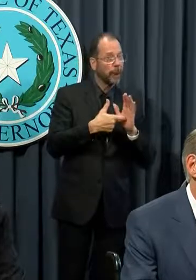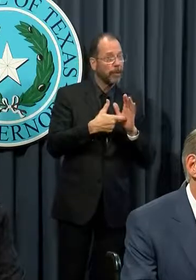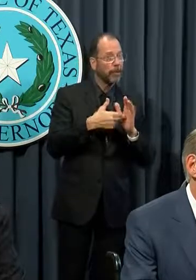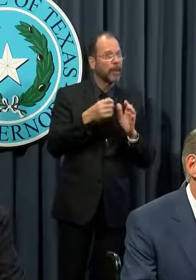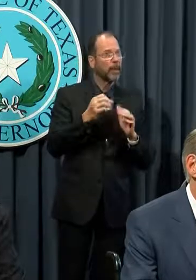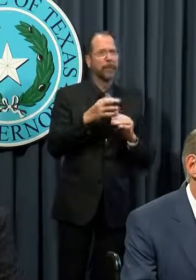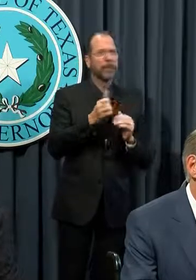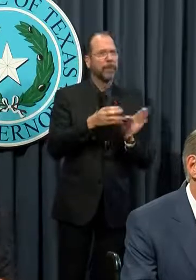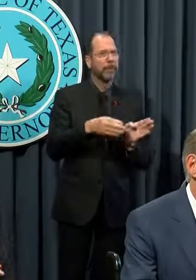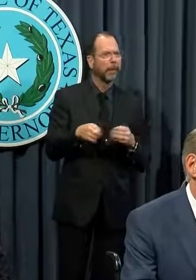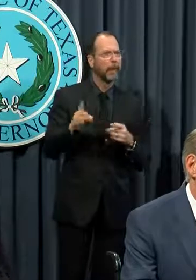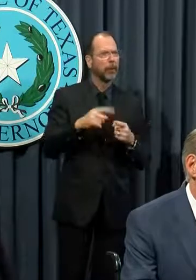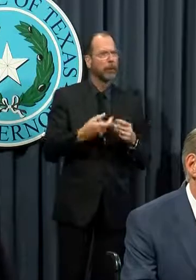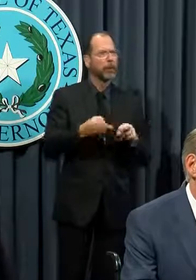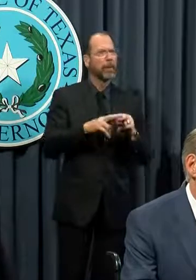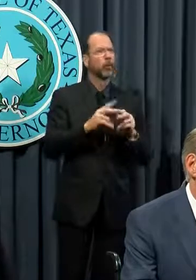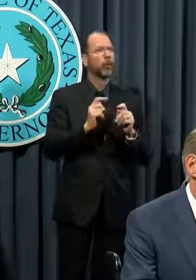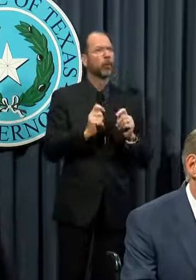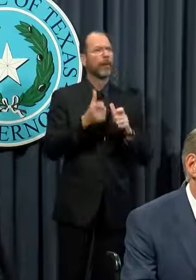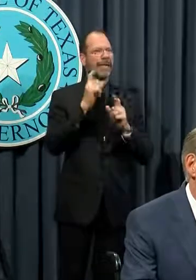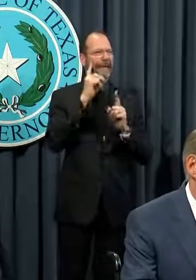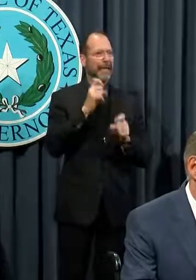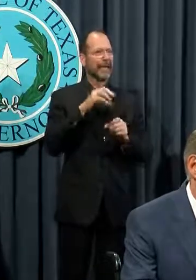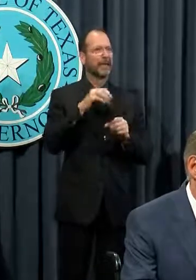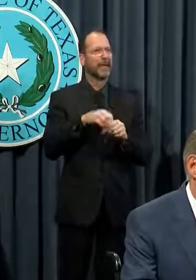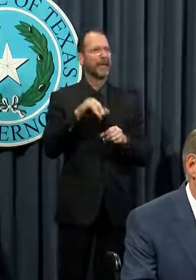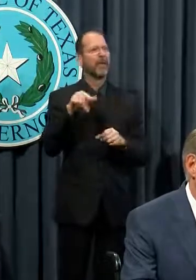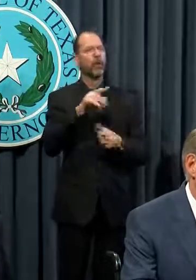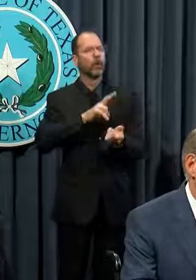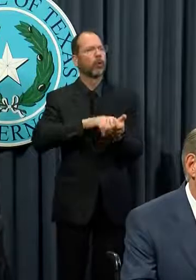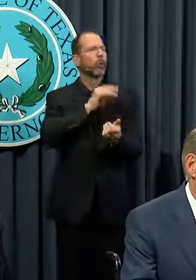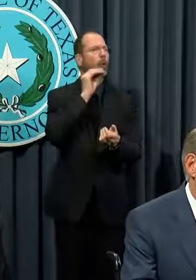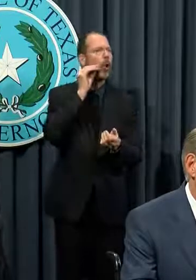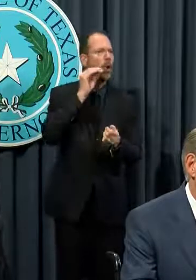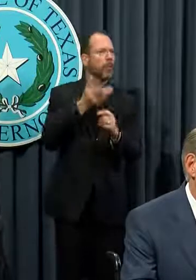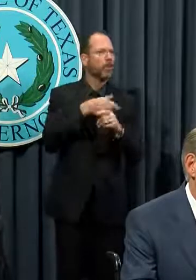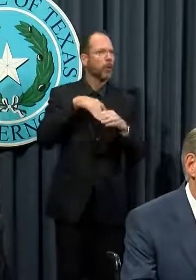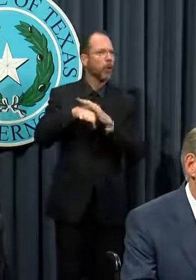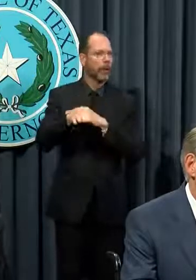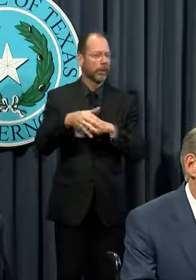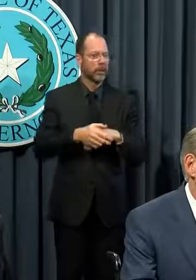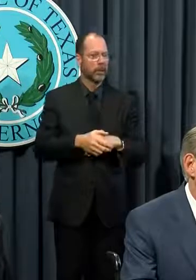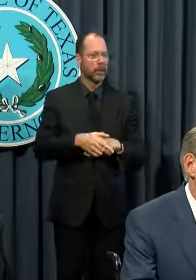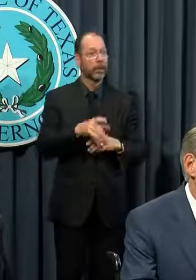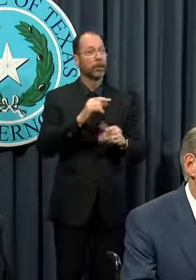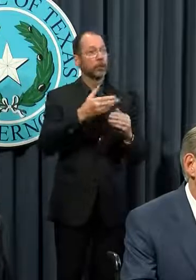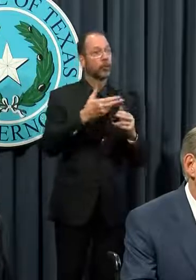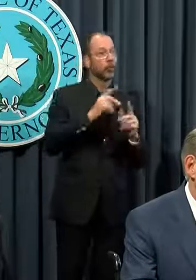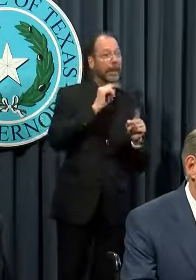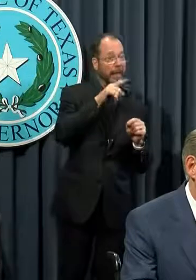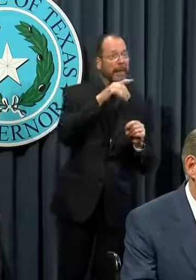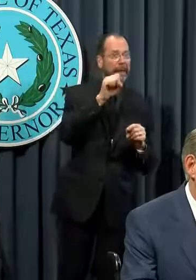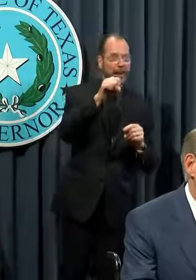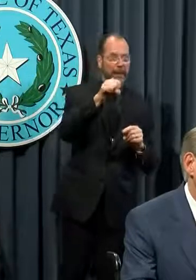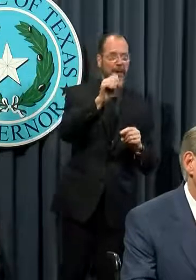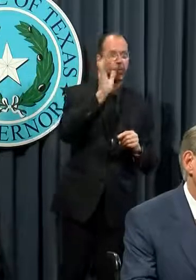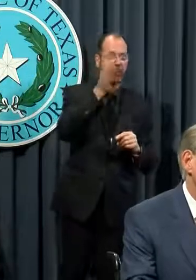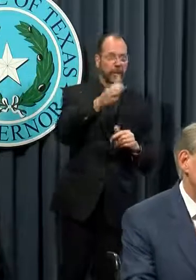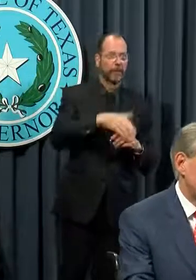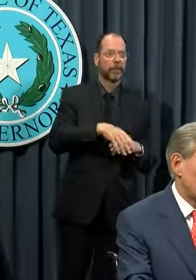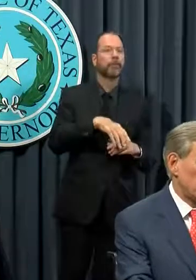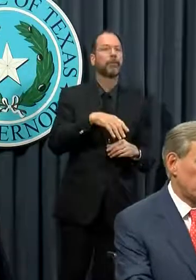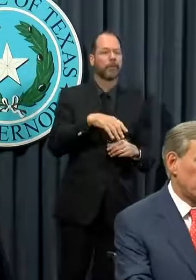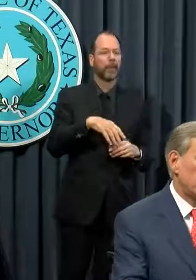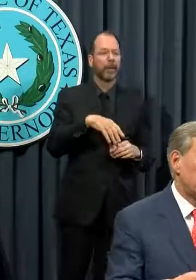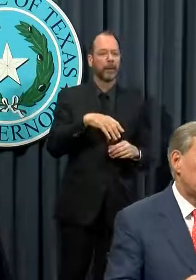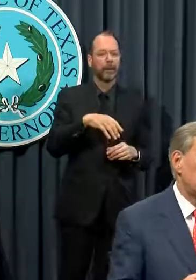are there any plans to increase rapid testing in those nursing homes as limitations return? The short answer to your questions is yes.